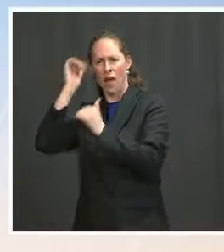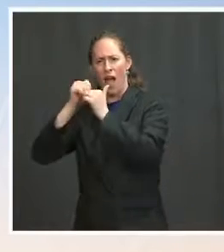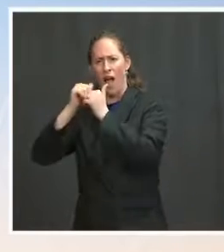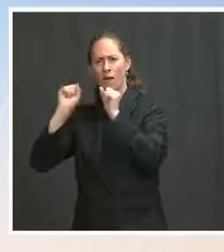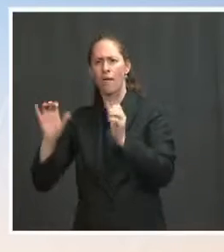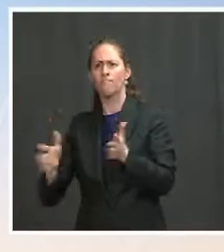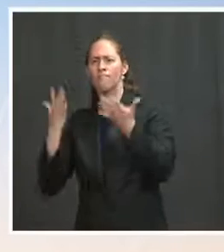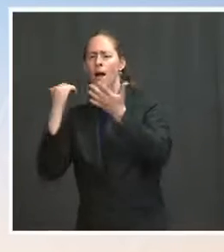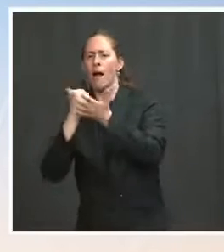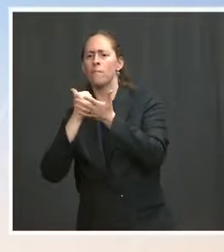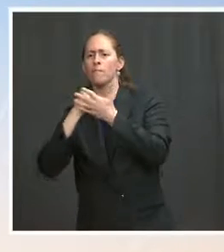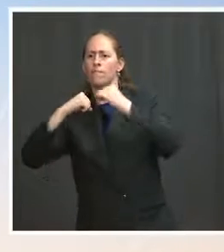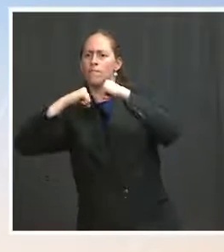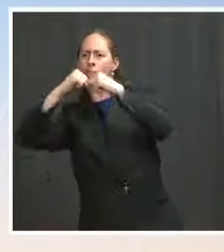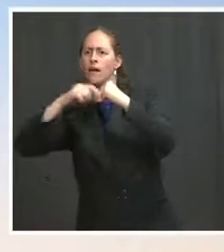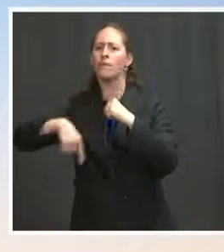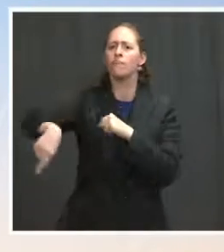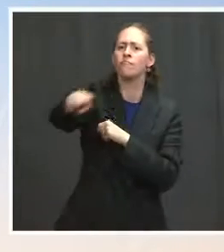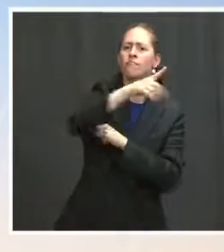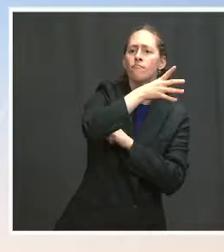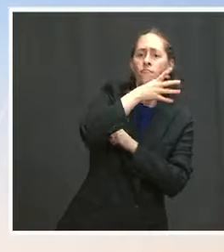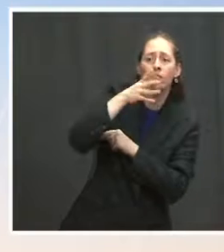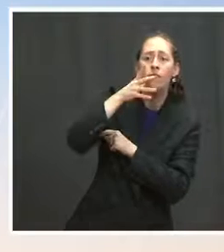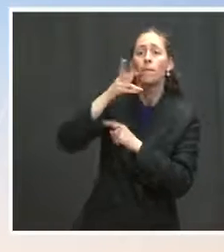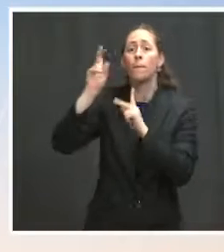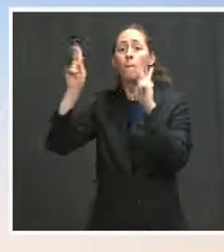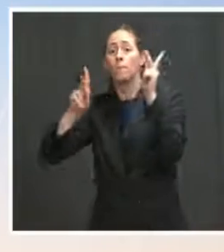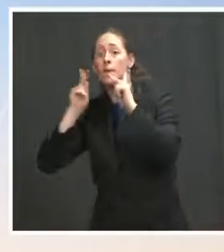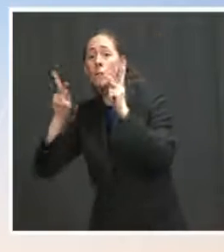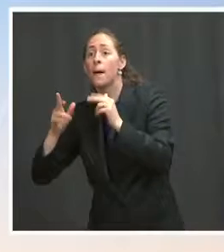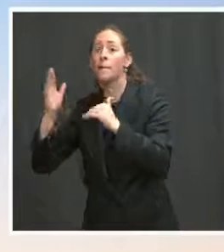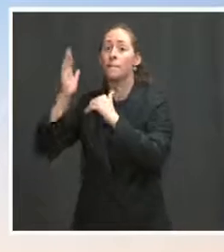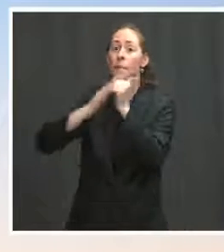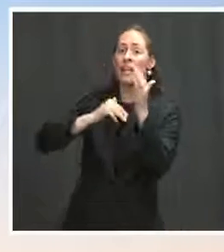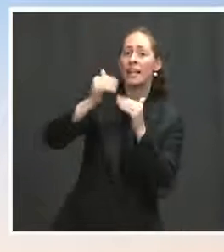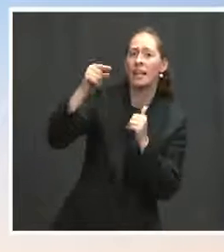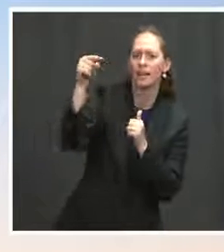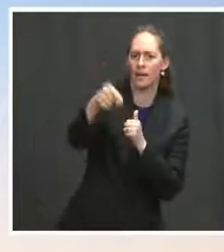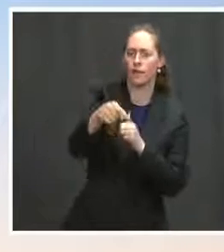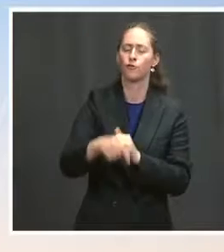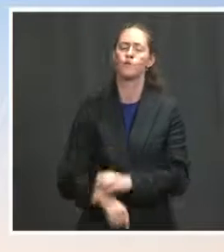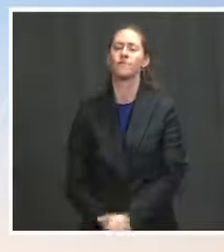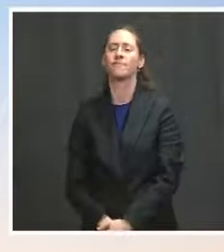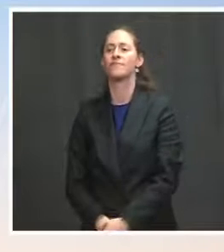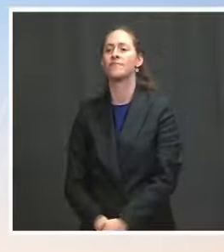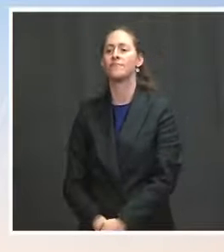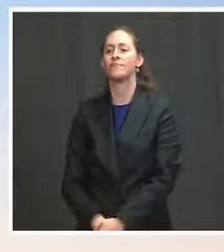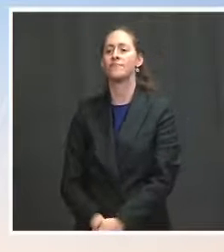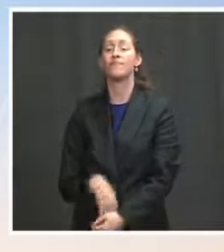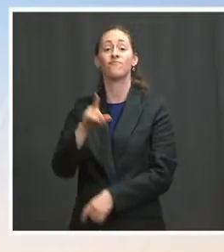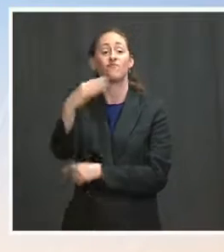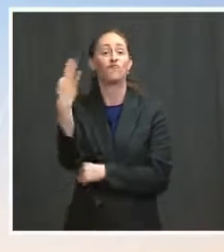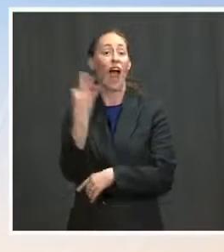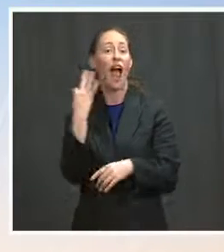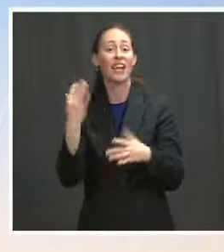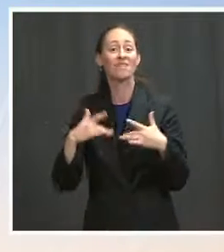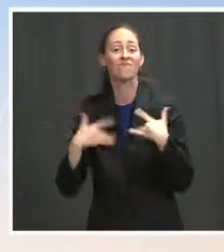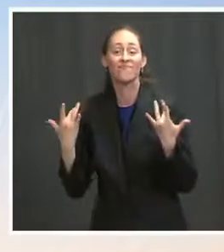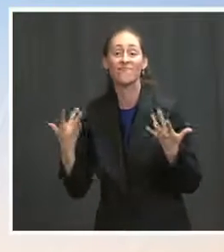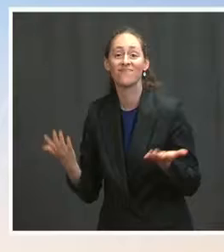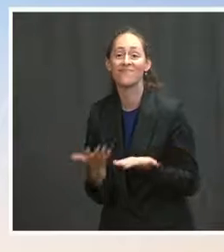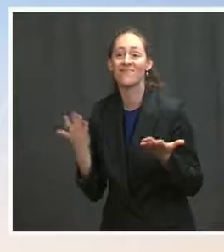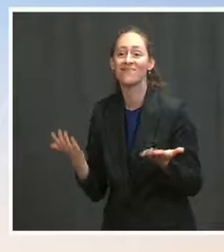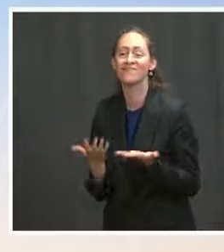and deliver assistance to our people in times of urgent need. And on Friday, the President will also deliver remarks on the June jobs